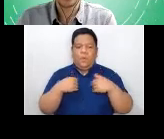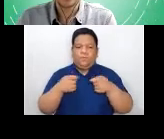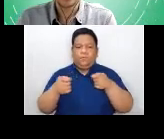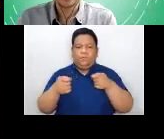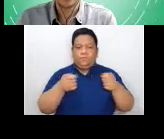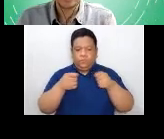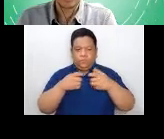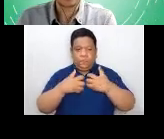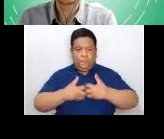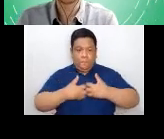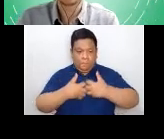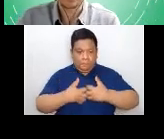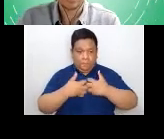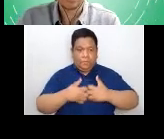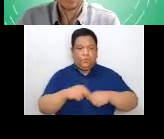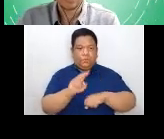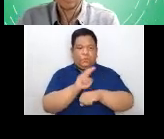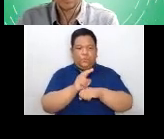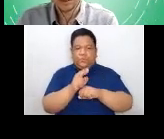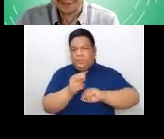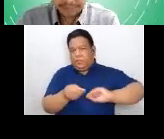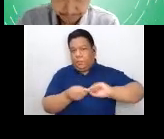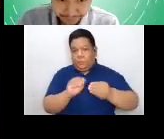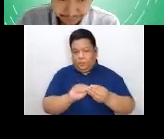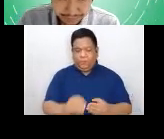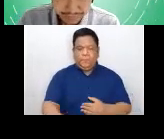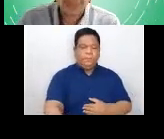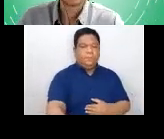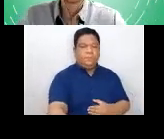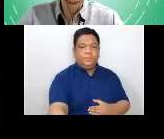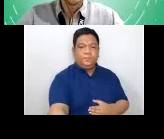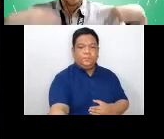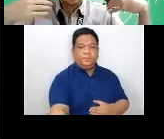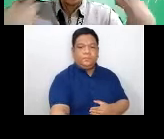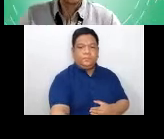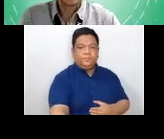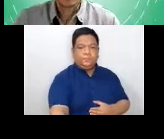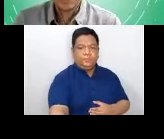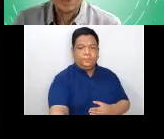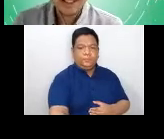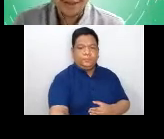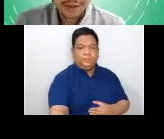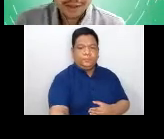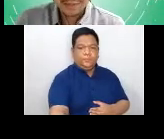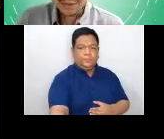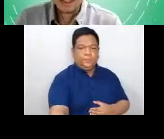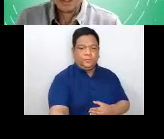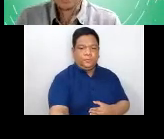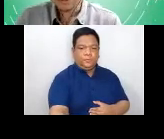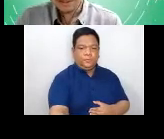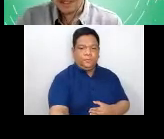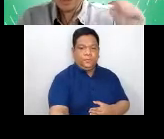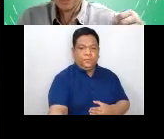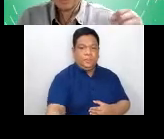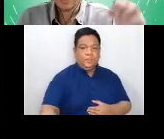machine using a system of numbers. Okay. Now, onto the first one, CNC mills. So in CNC